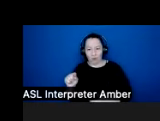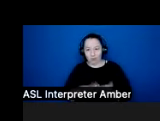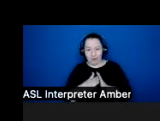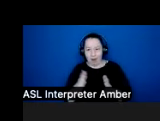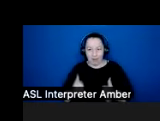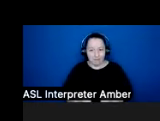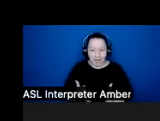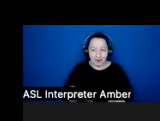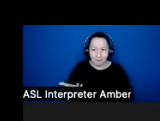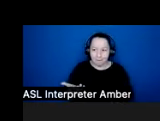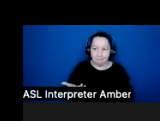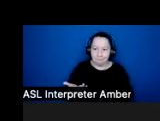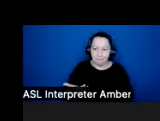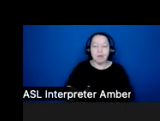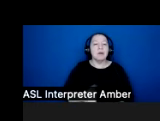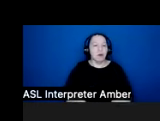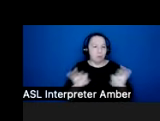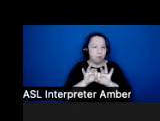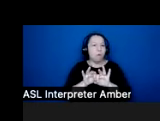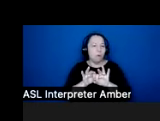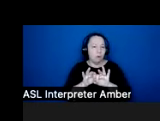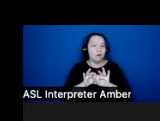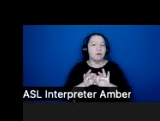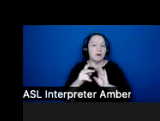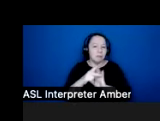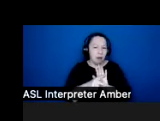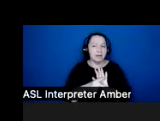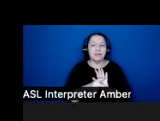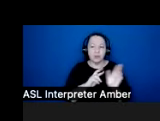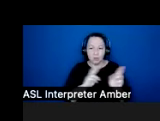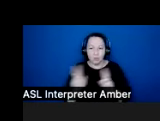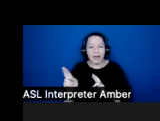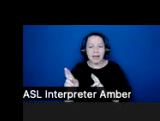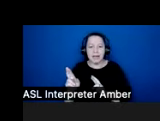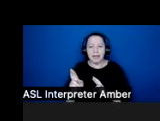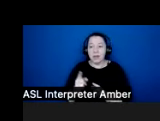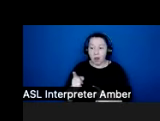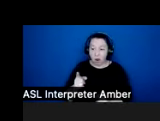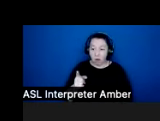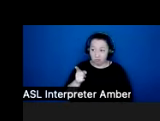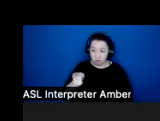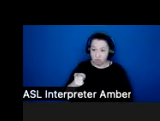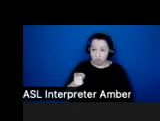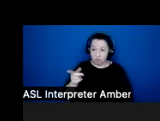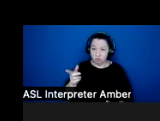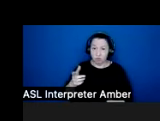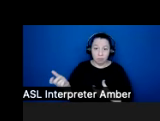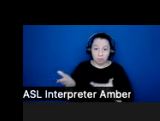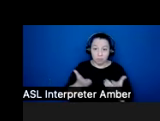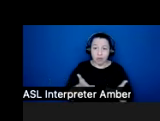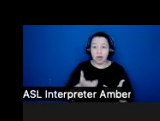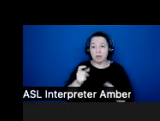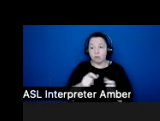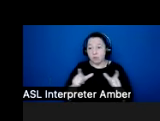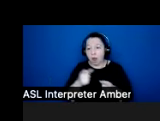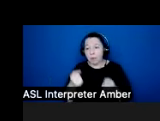really important that you have policies on do you take the tribal car Or what kind